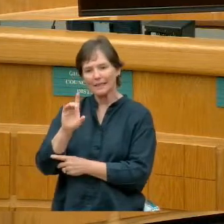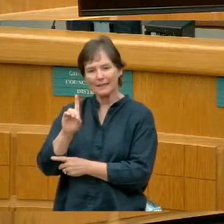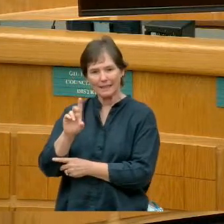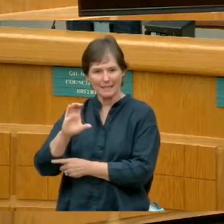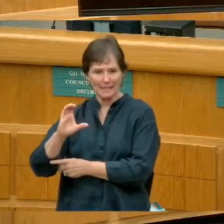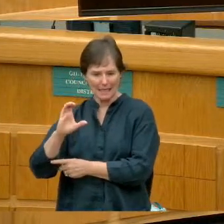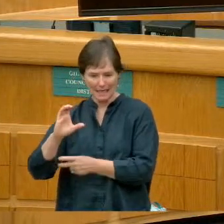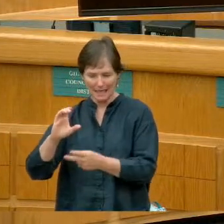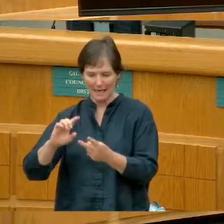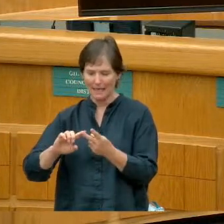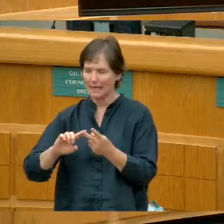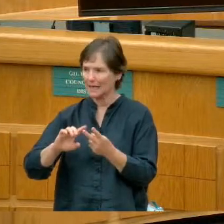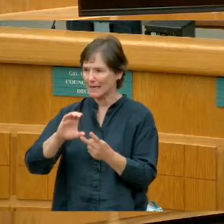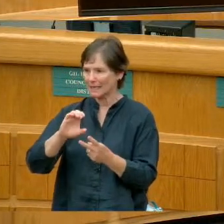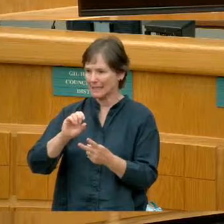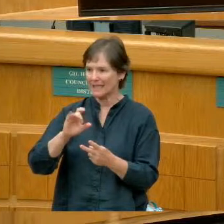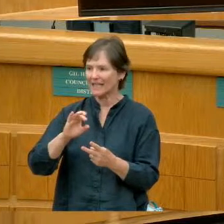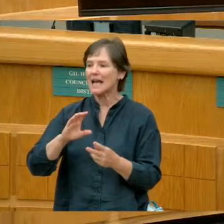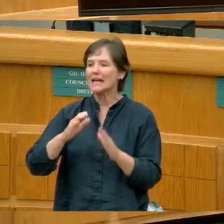the